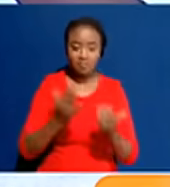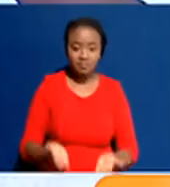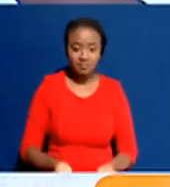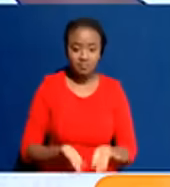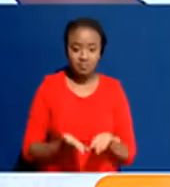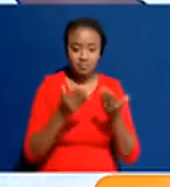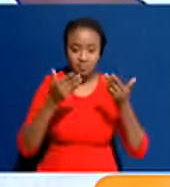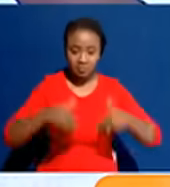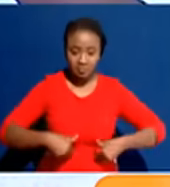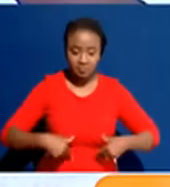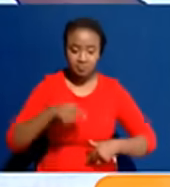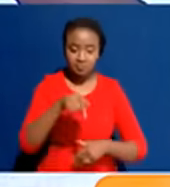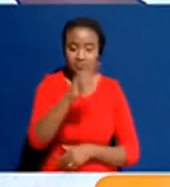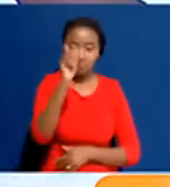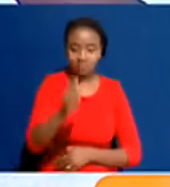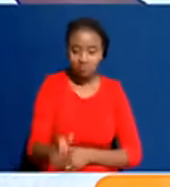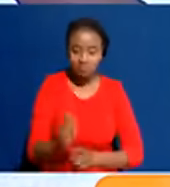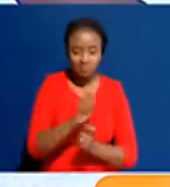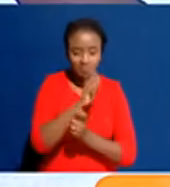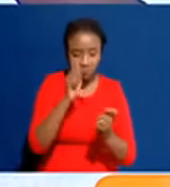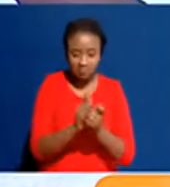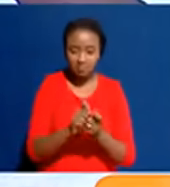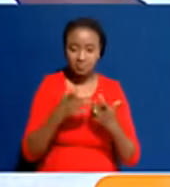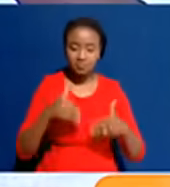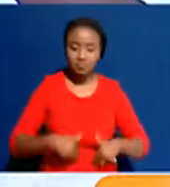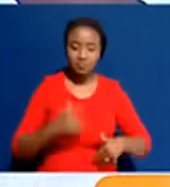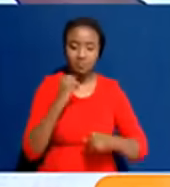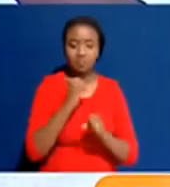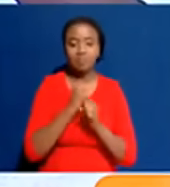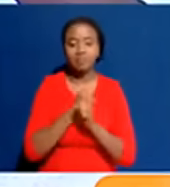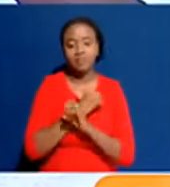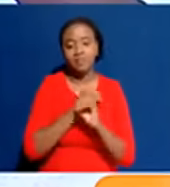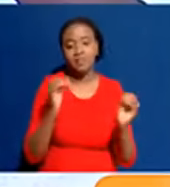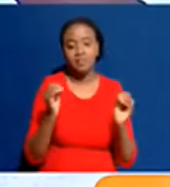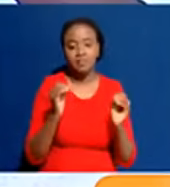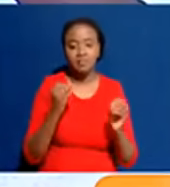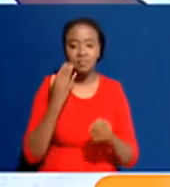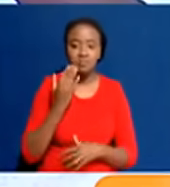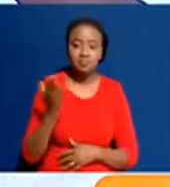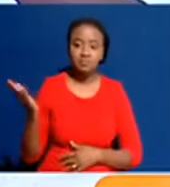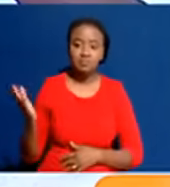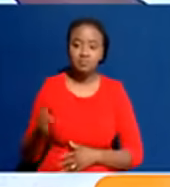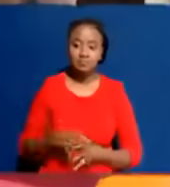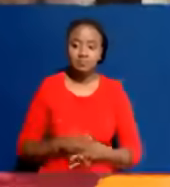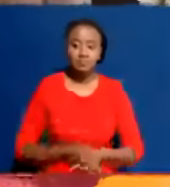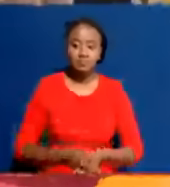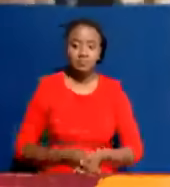region, especially the jobless. Skimore from our very own Sam Gituku.